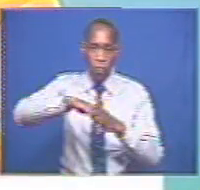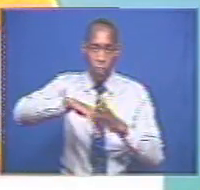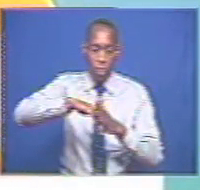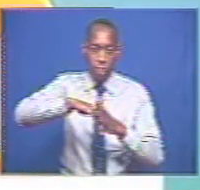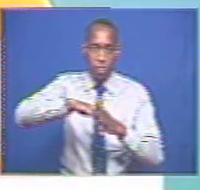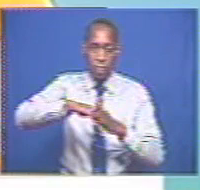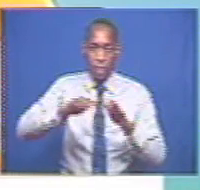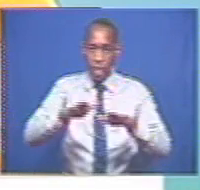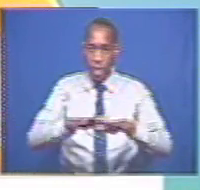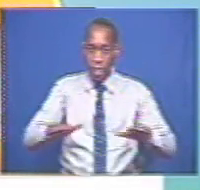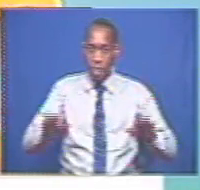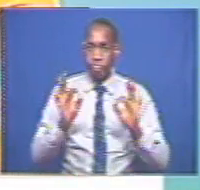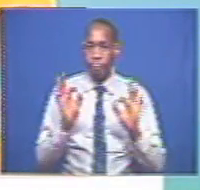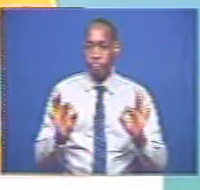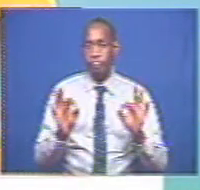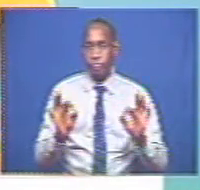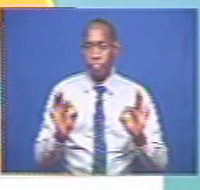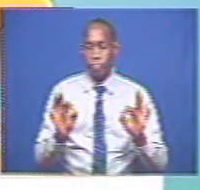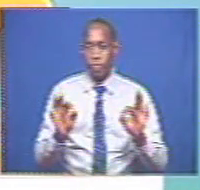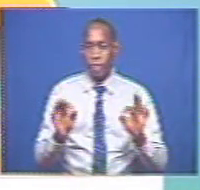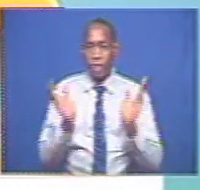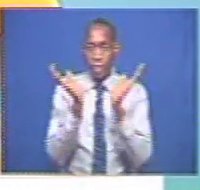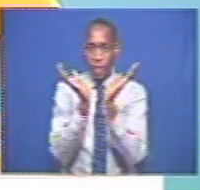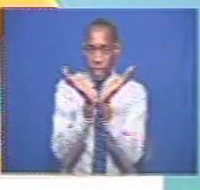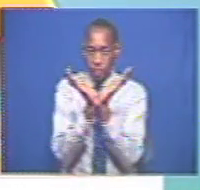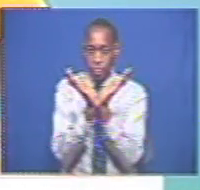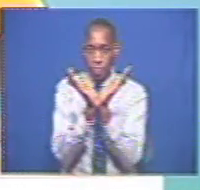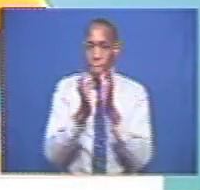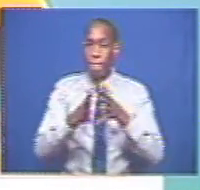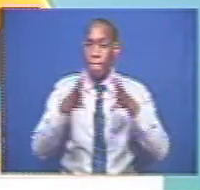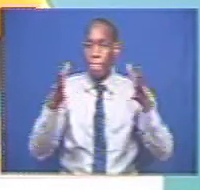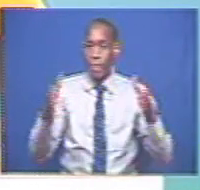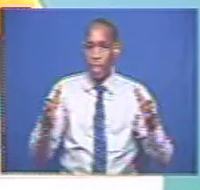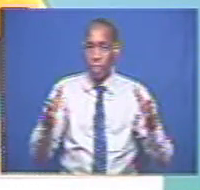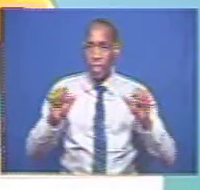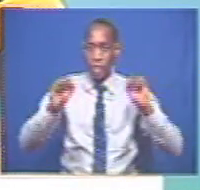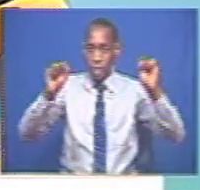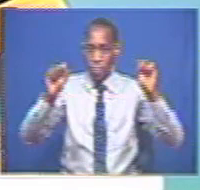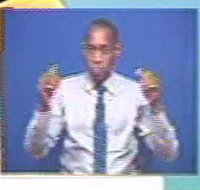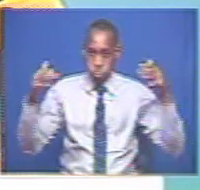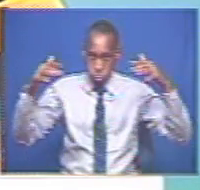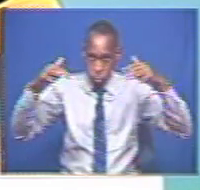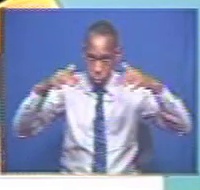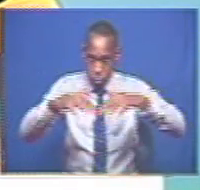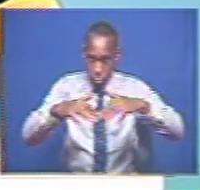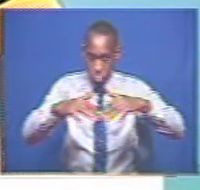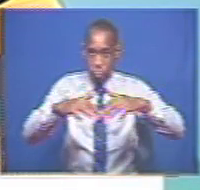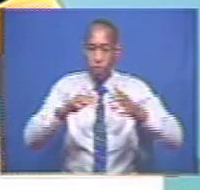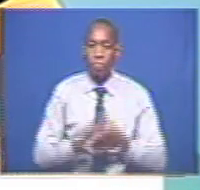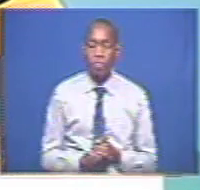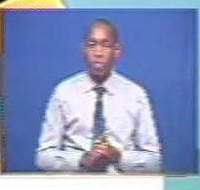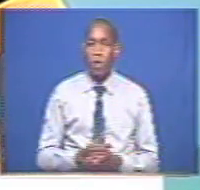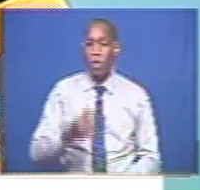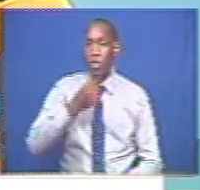the surface is excellent. The stadium is big. Fans come in. So going into this one, I think